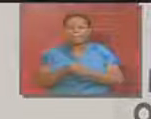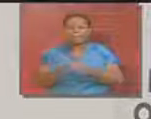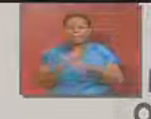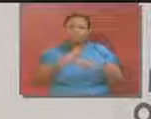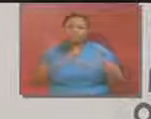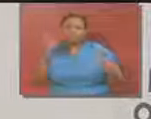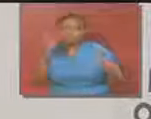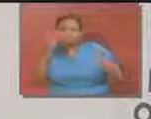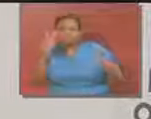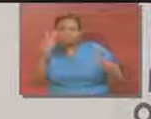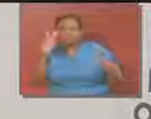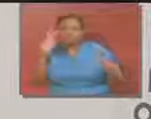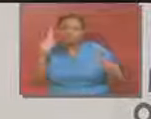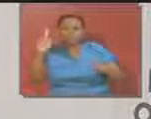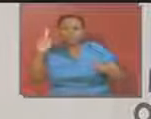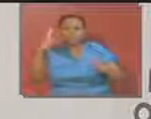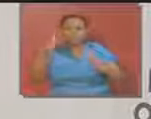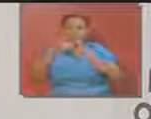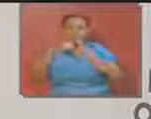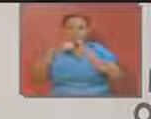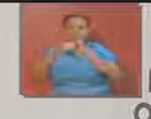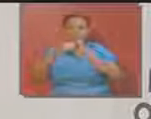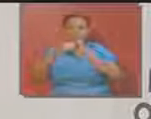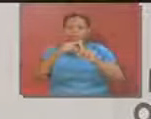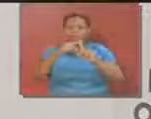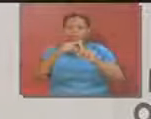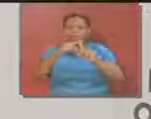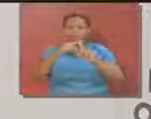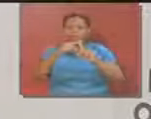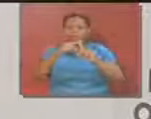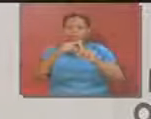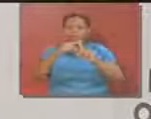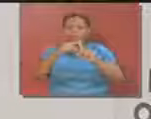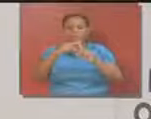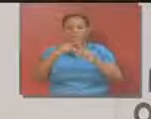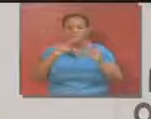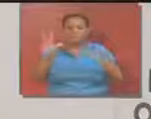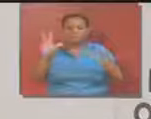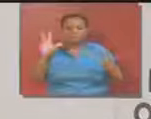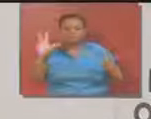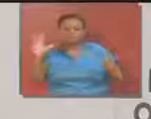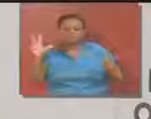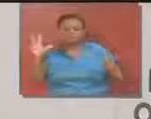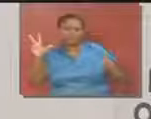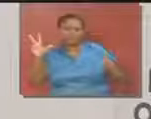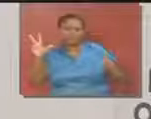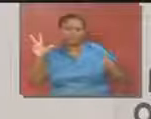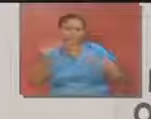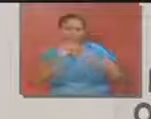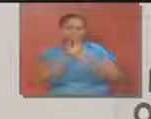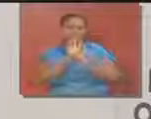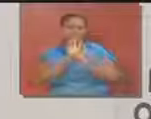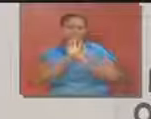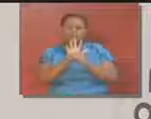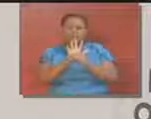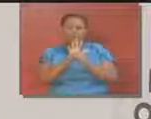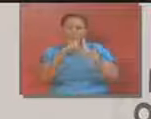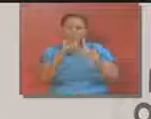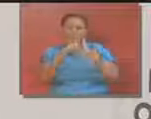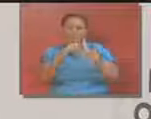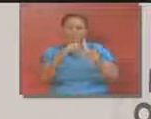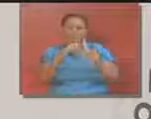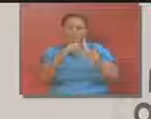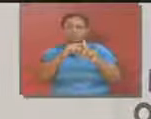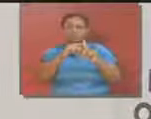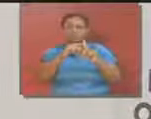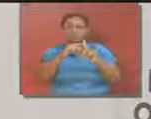positive. So we have, out of that list, we have 3 who were COVID PCR positive. That means the swab was positive.